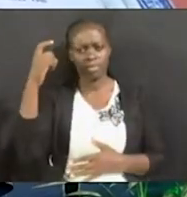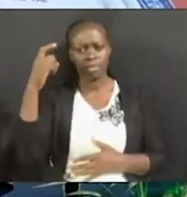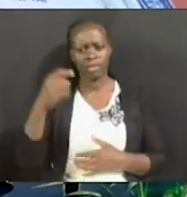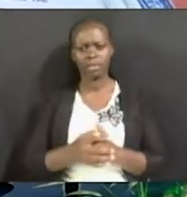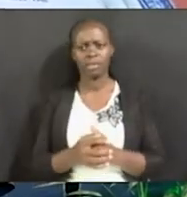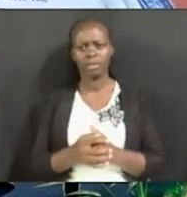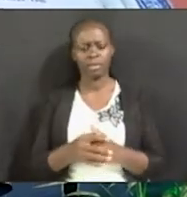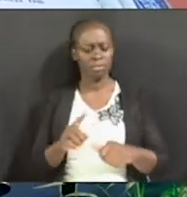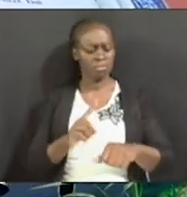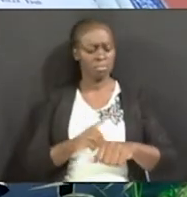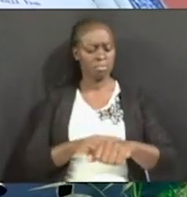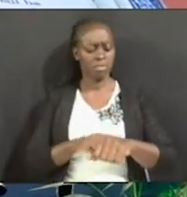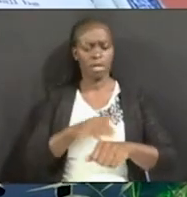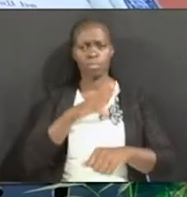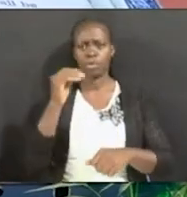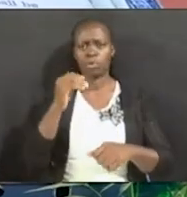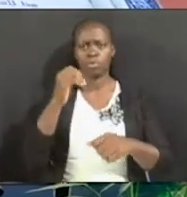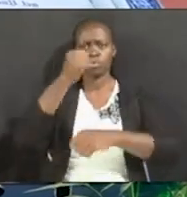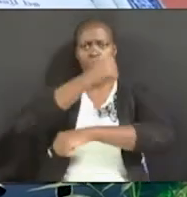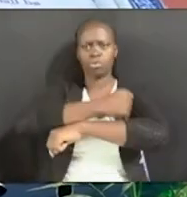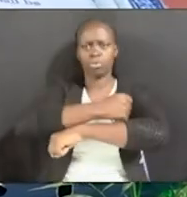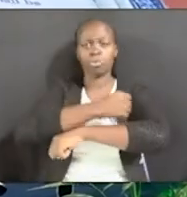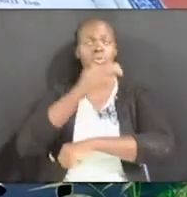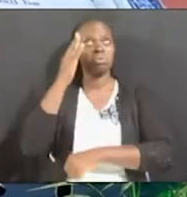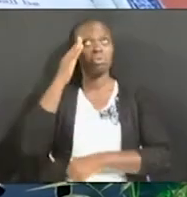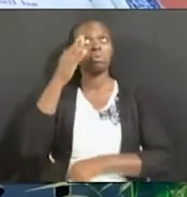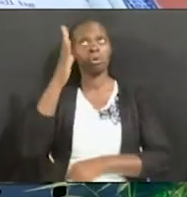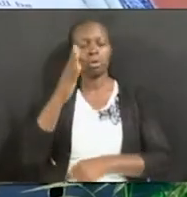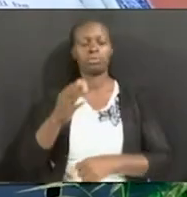When I went to school, I knew God will provide.